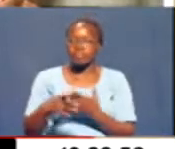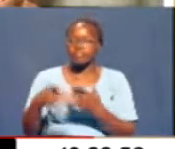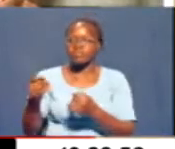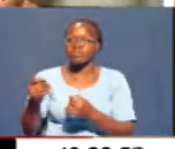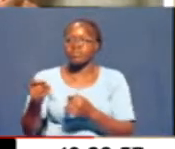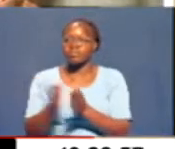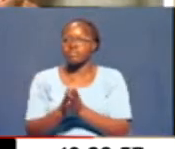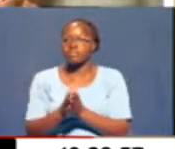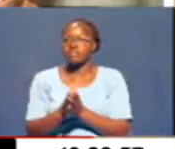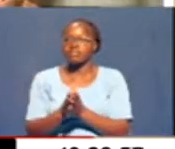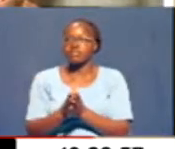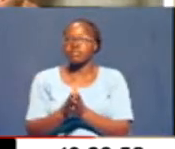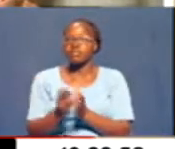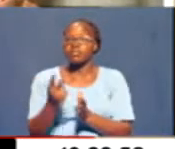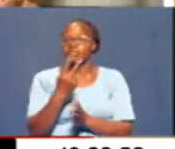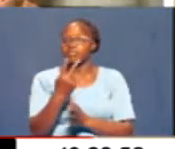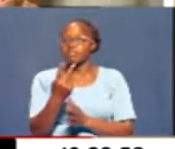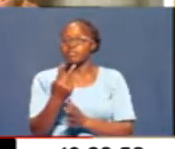stands